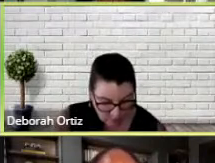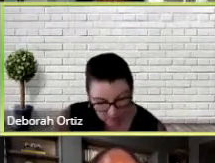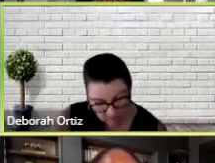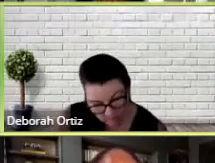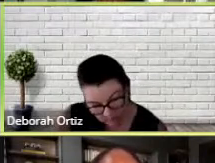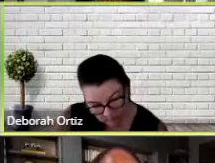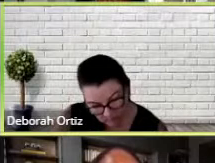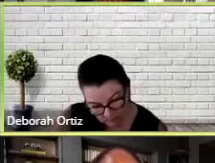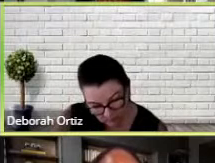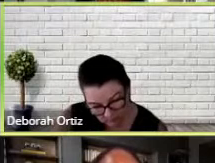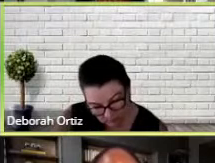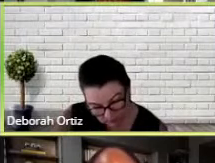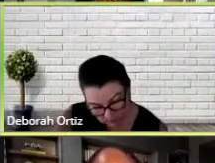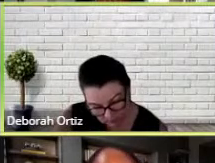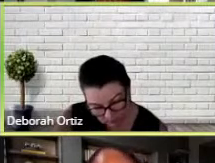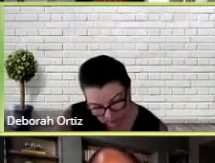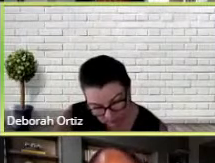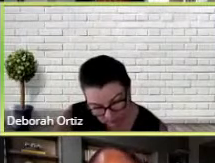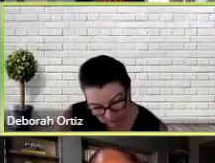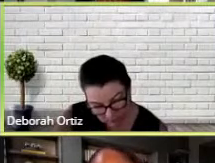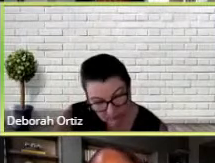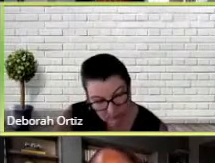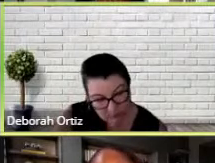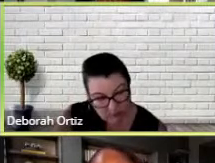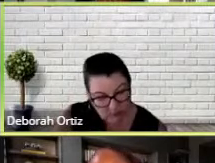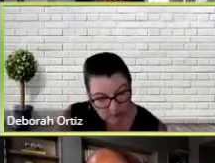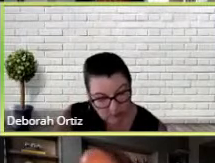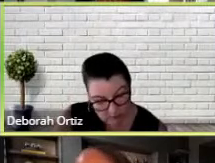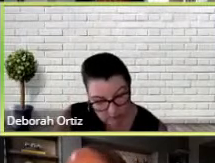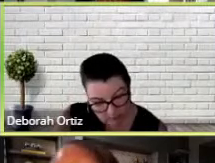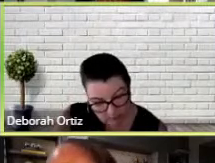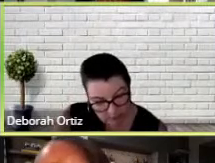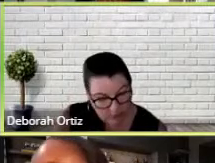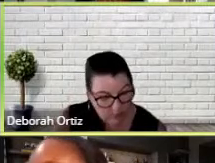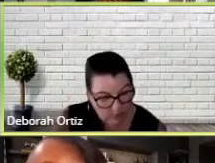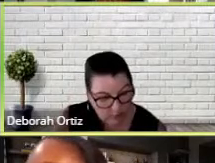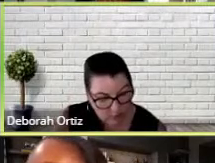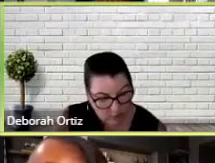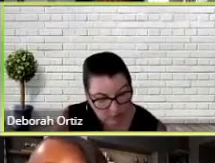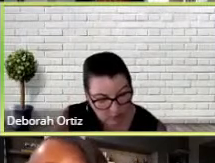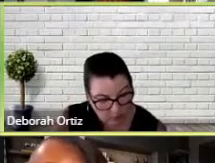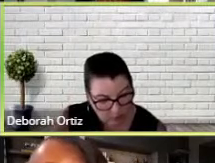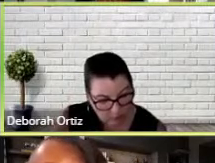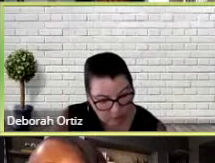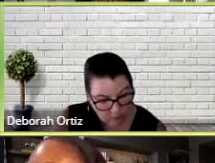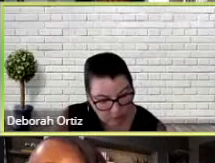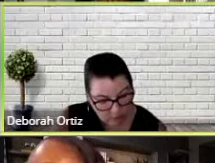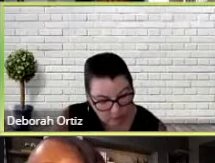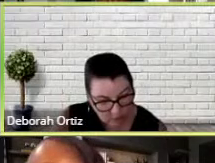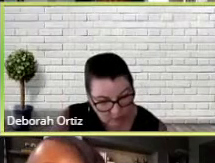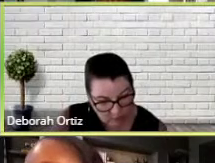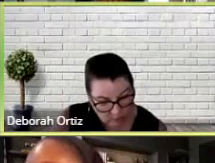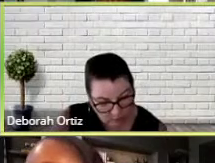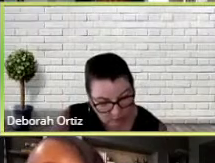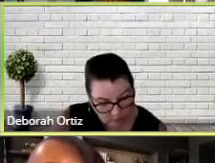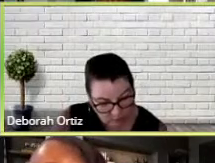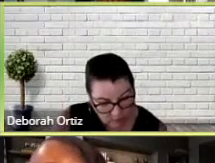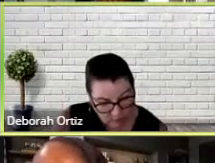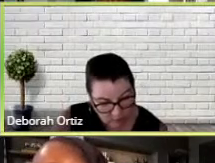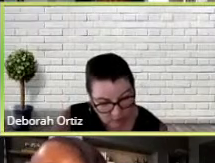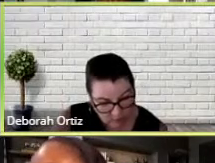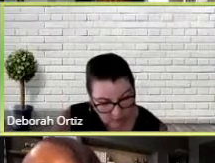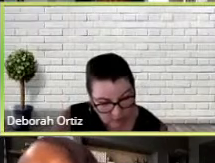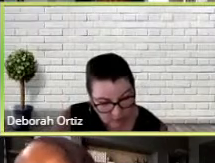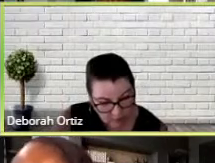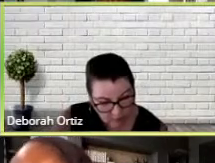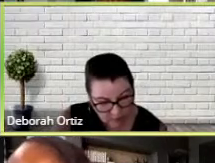period. I don't care if the vaccine is FDA approved or not. This is my body, my choice. I'm a native San Diegan. I was